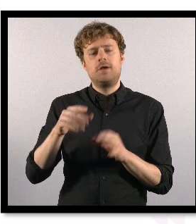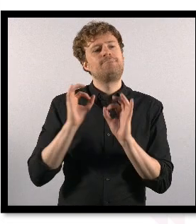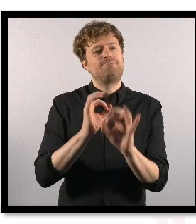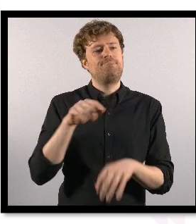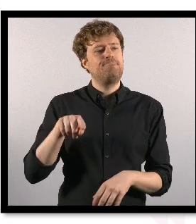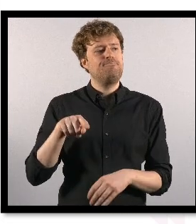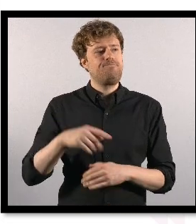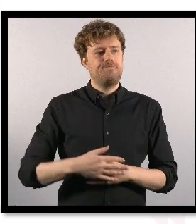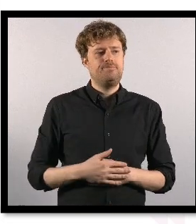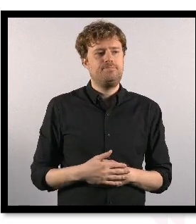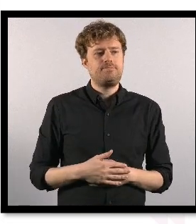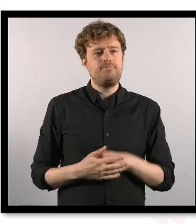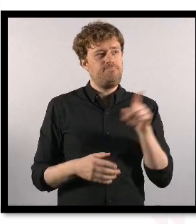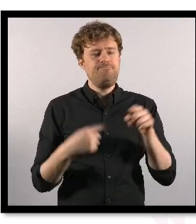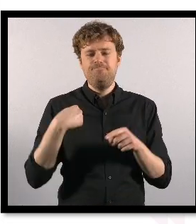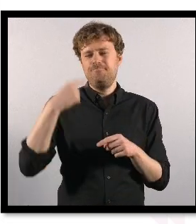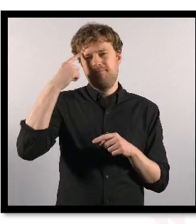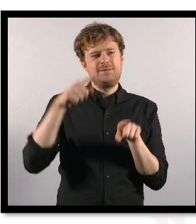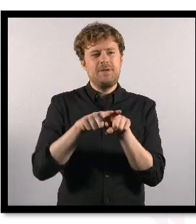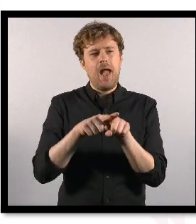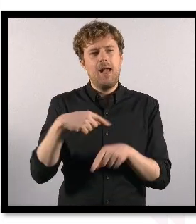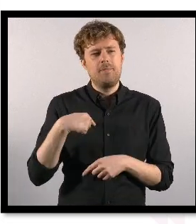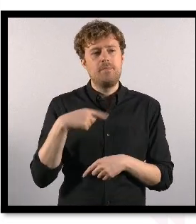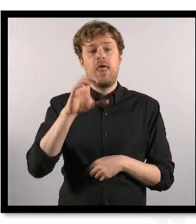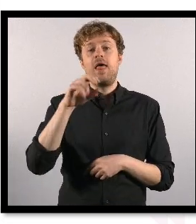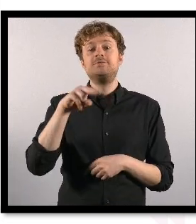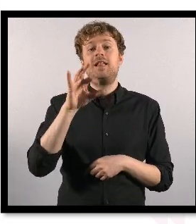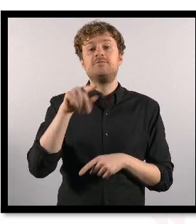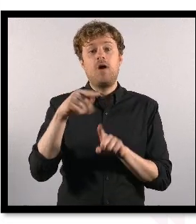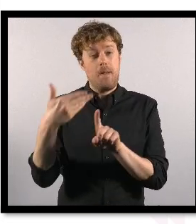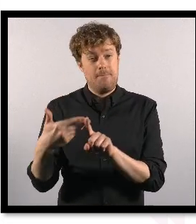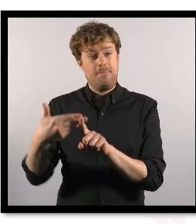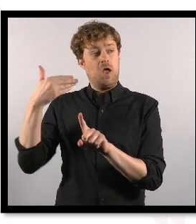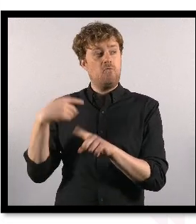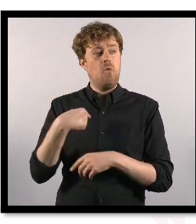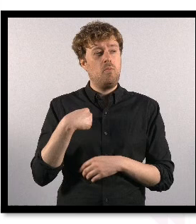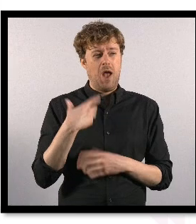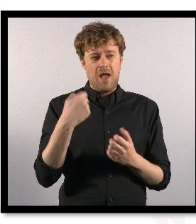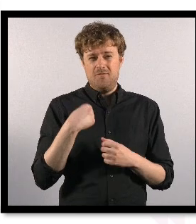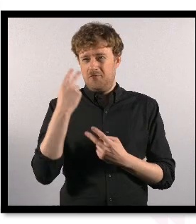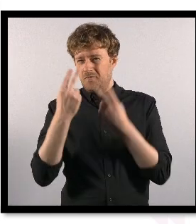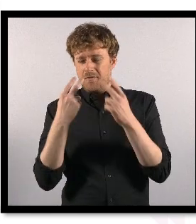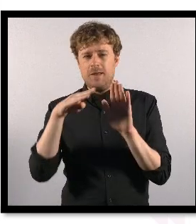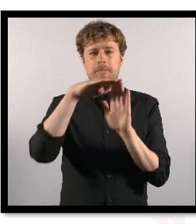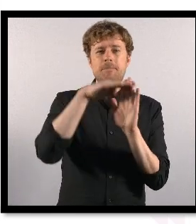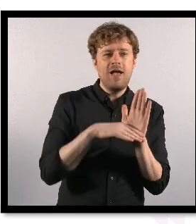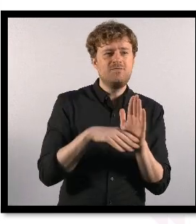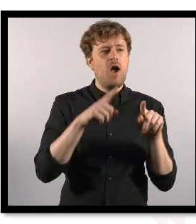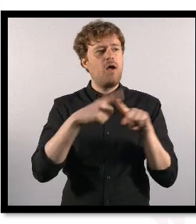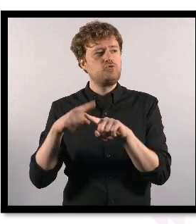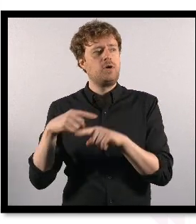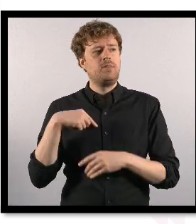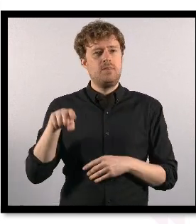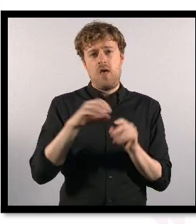2015, 2016, I felt like there was some new scheduler coming out and we were just kind of going back and forth. I think even in one role I had, I